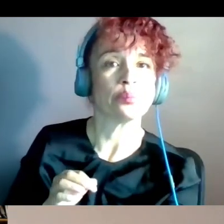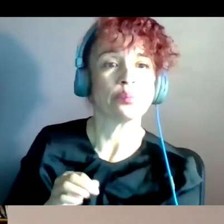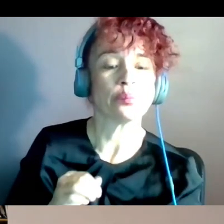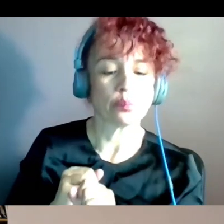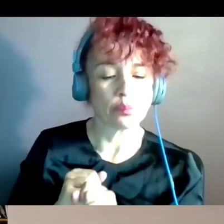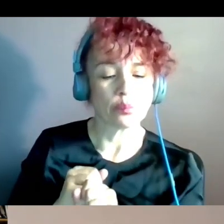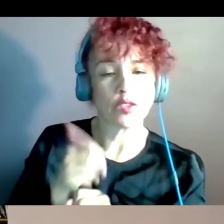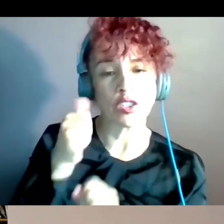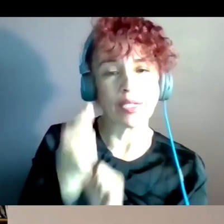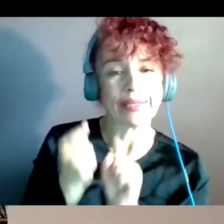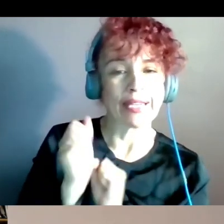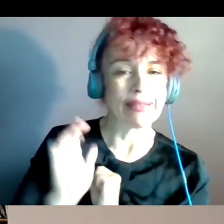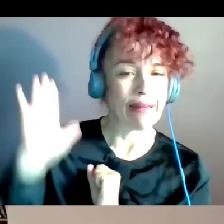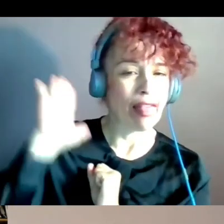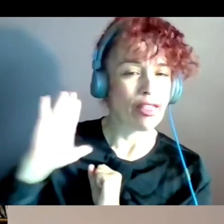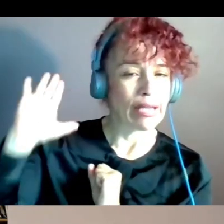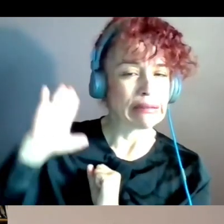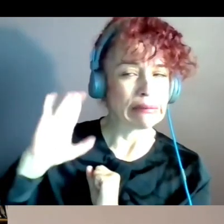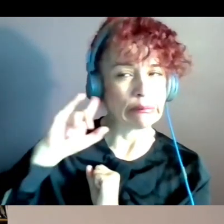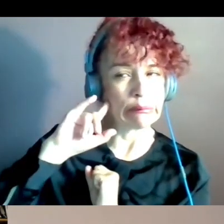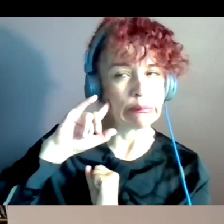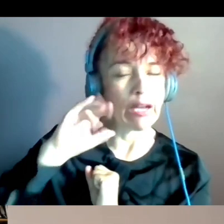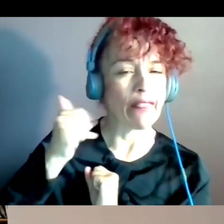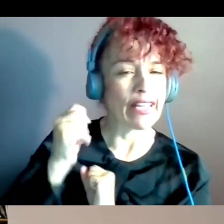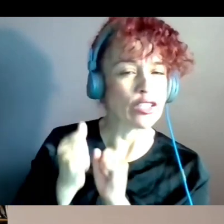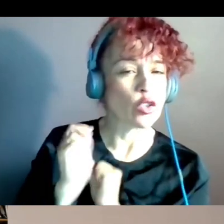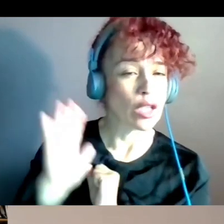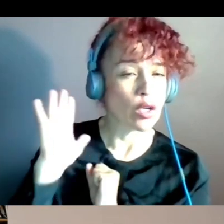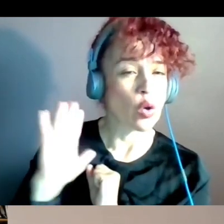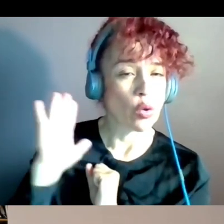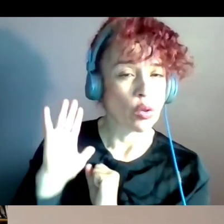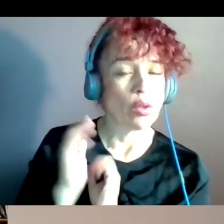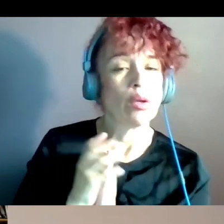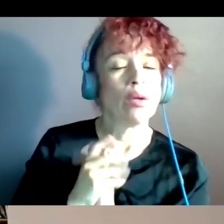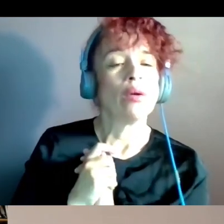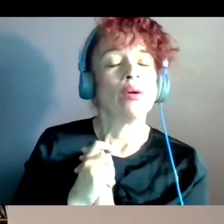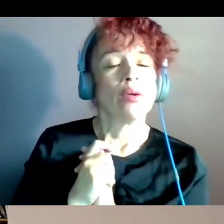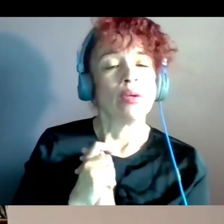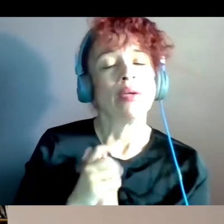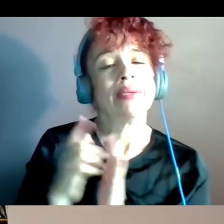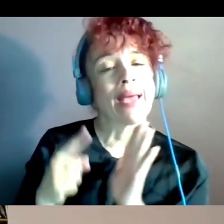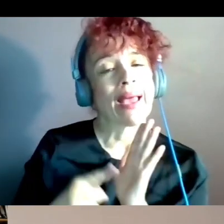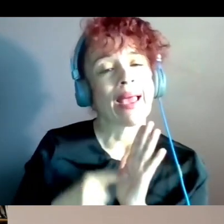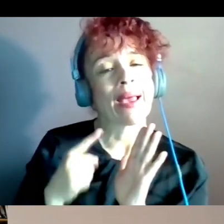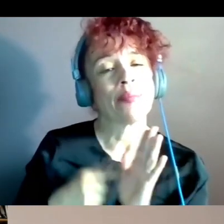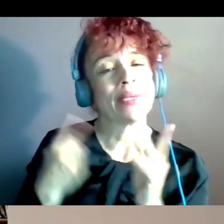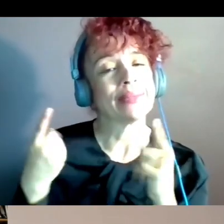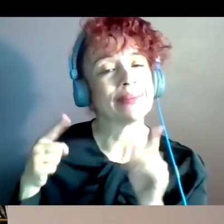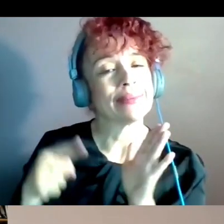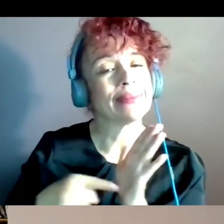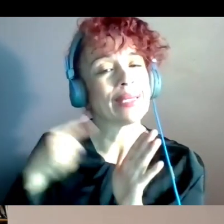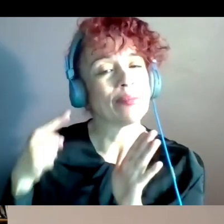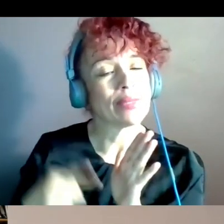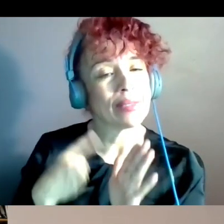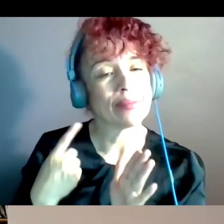and about 10 years ago, he just seems to have fallen off the map. Mm, that happens sometimes.